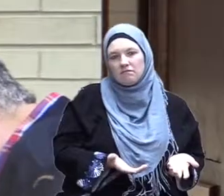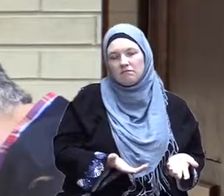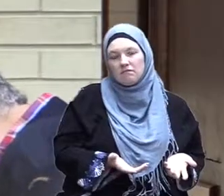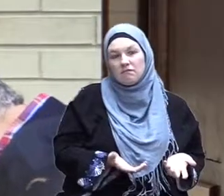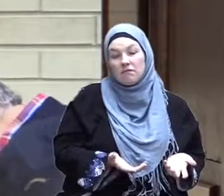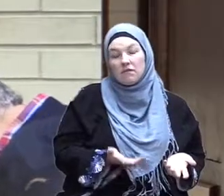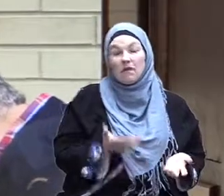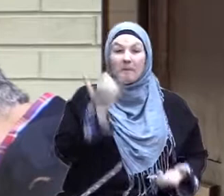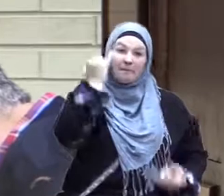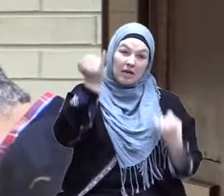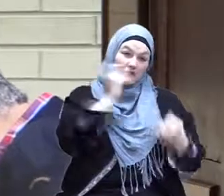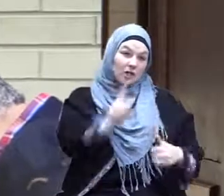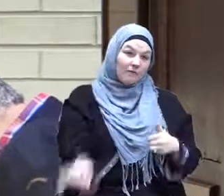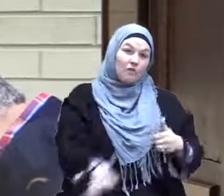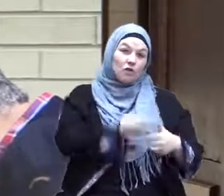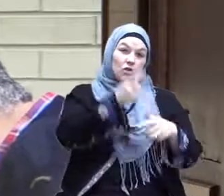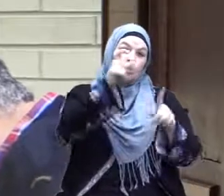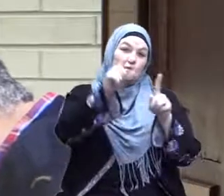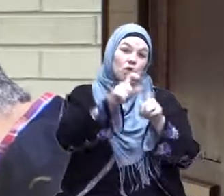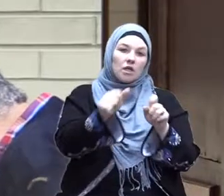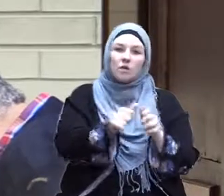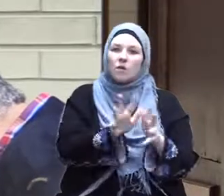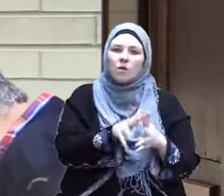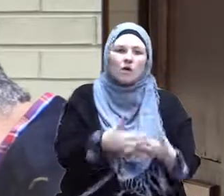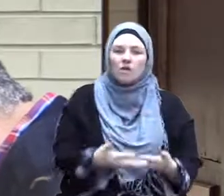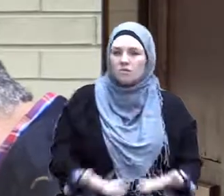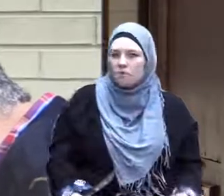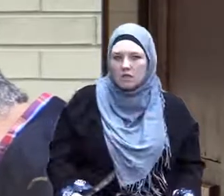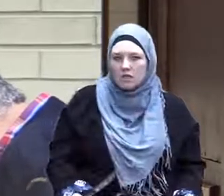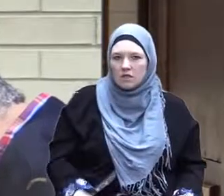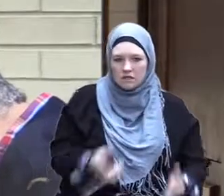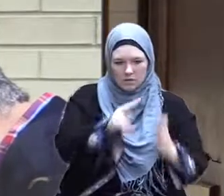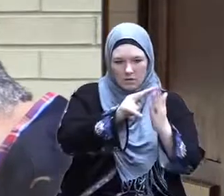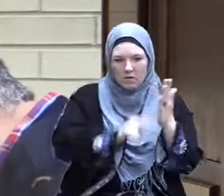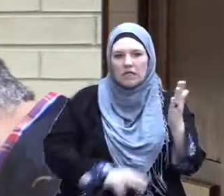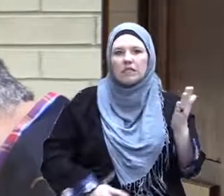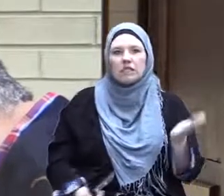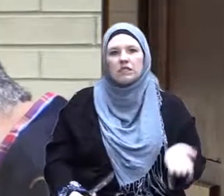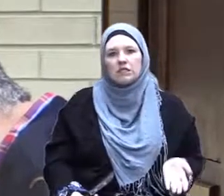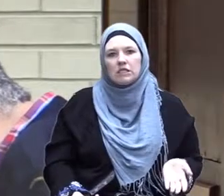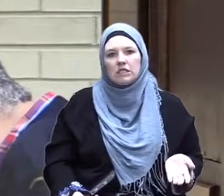Imagine, the first word in the Quran is what? Read.